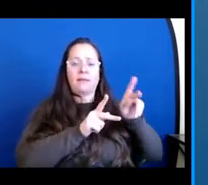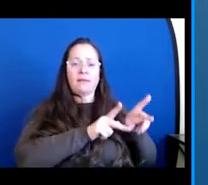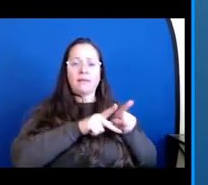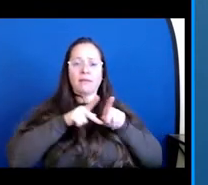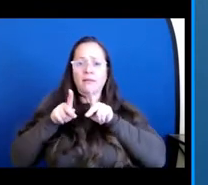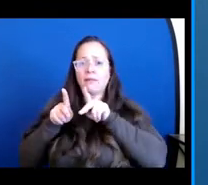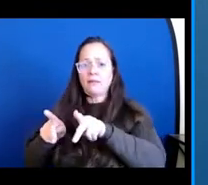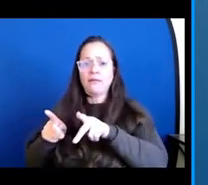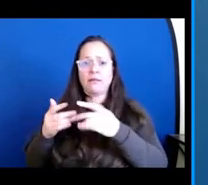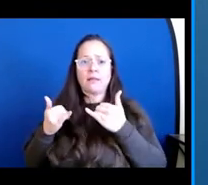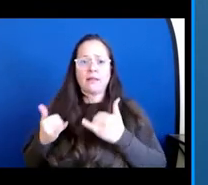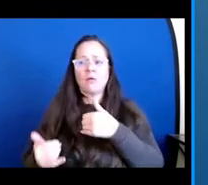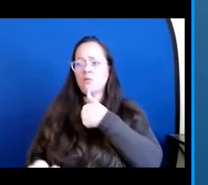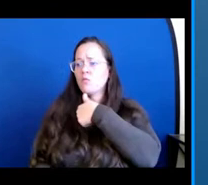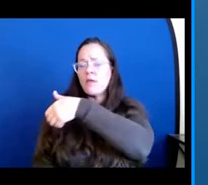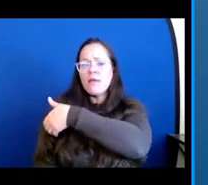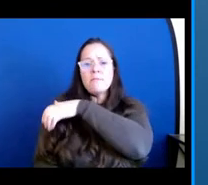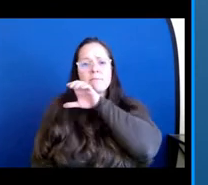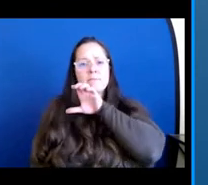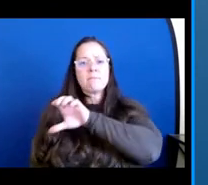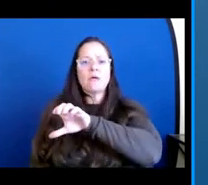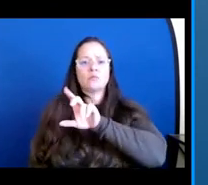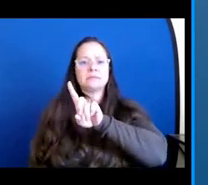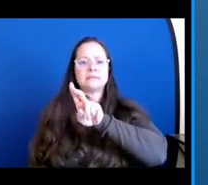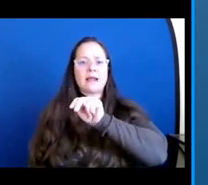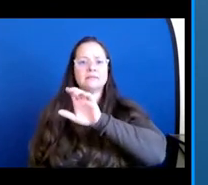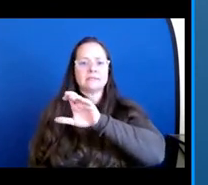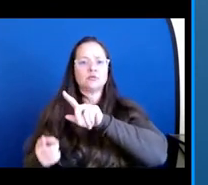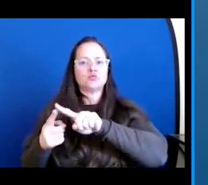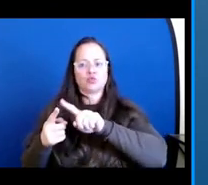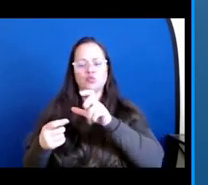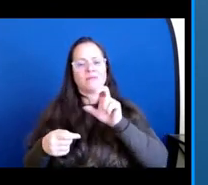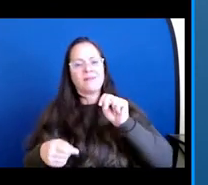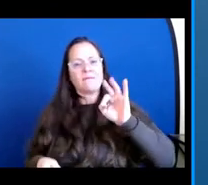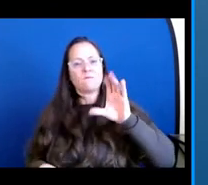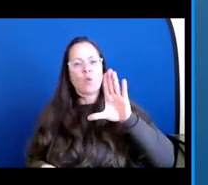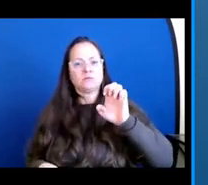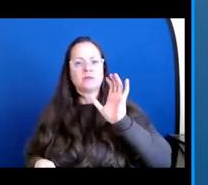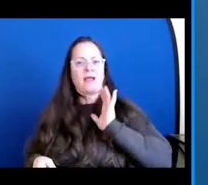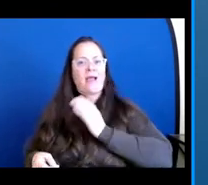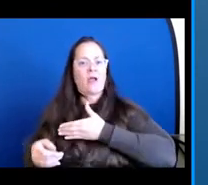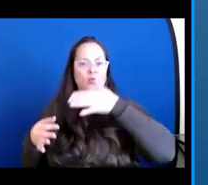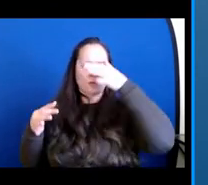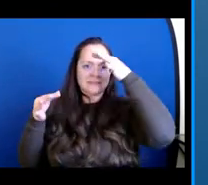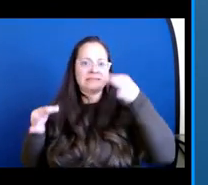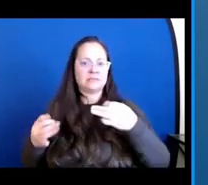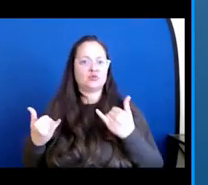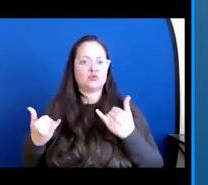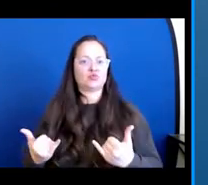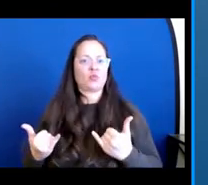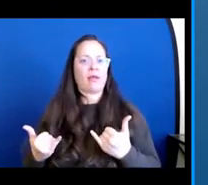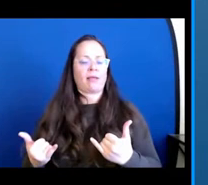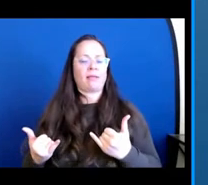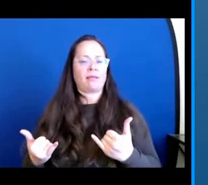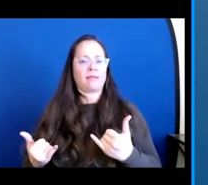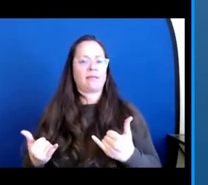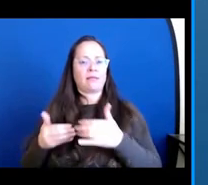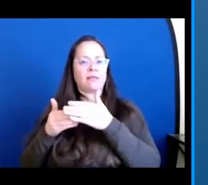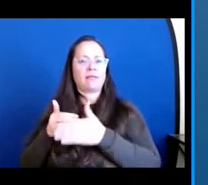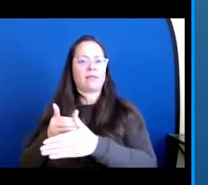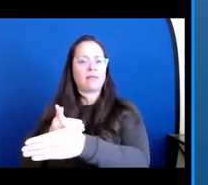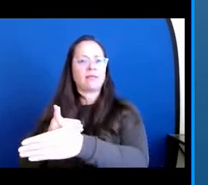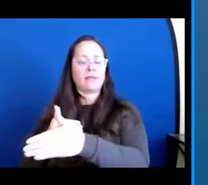empowered the DNC to enforce the decisions we're going to make today and I think that is